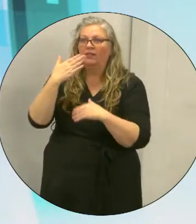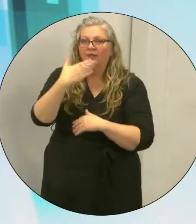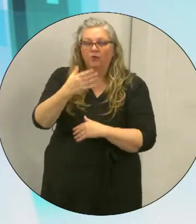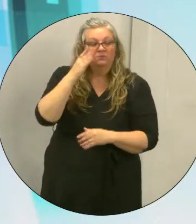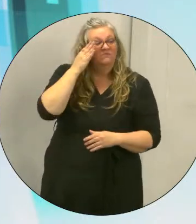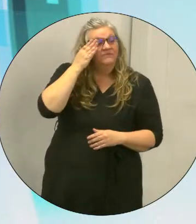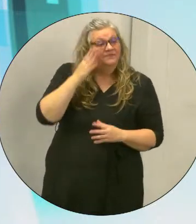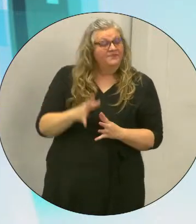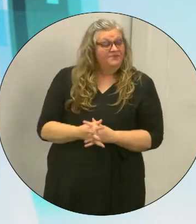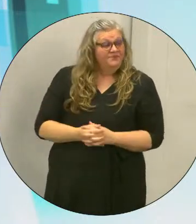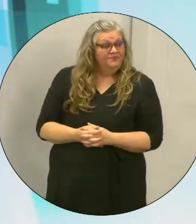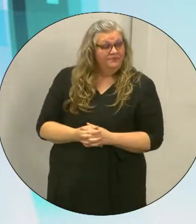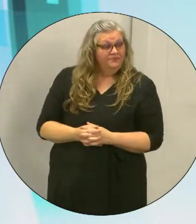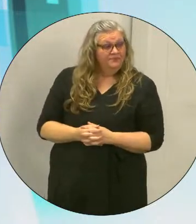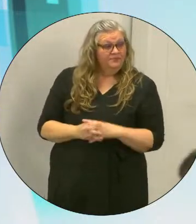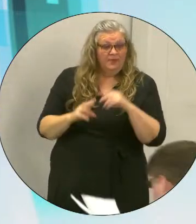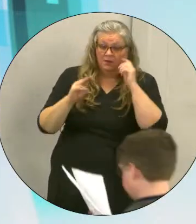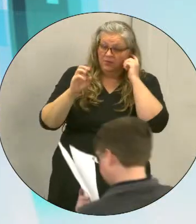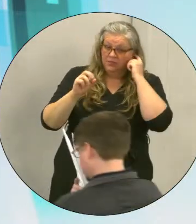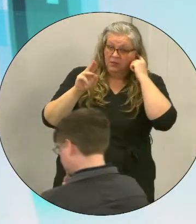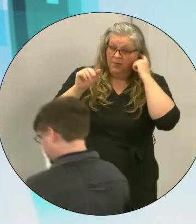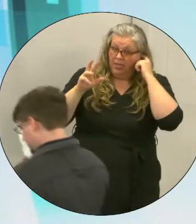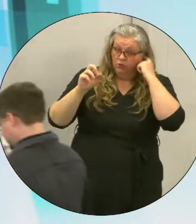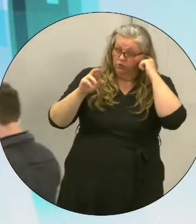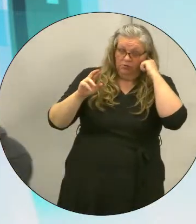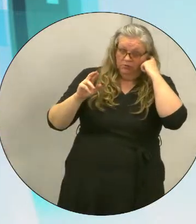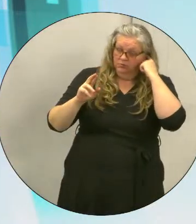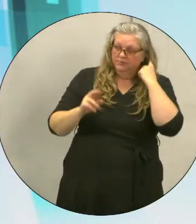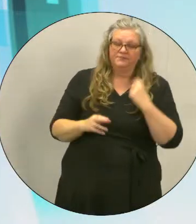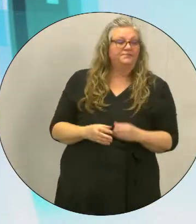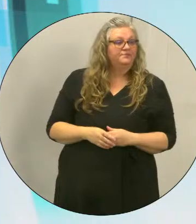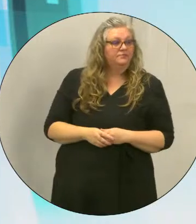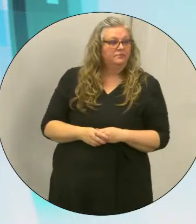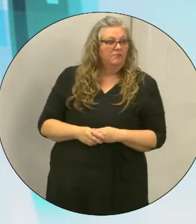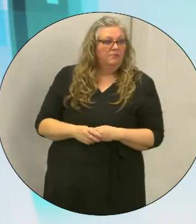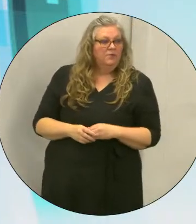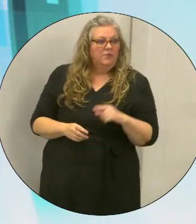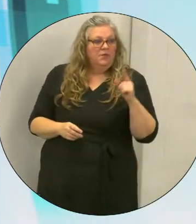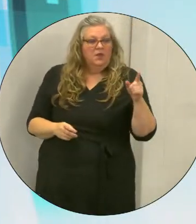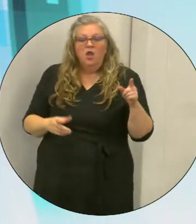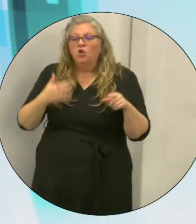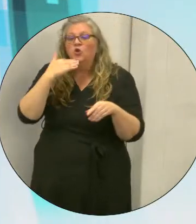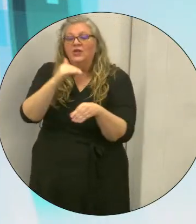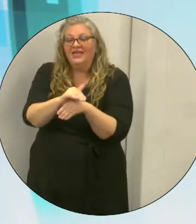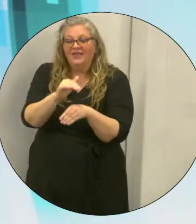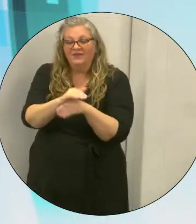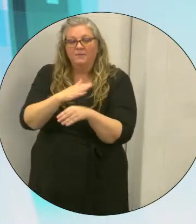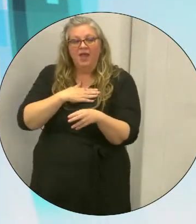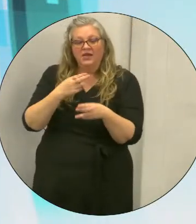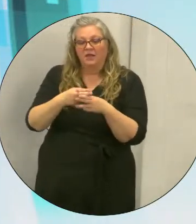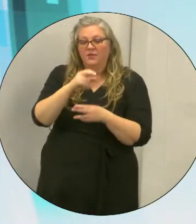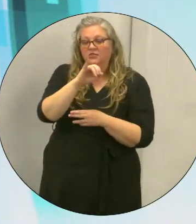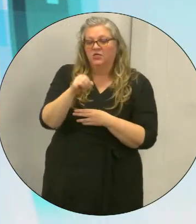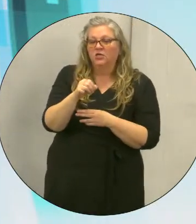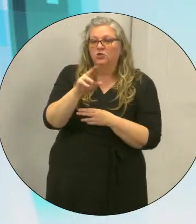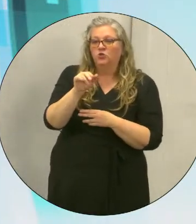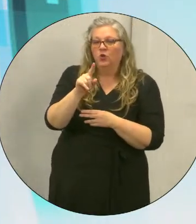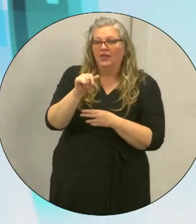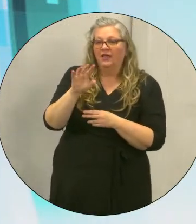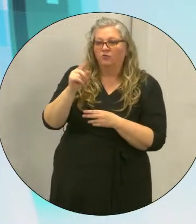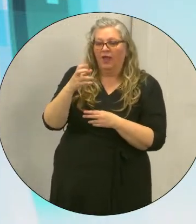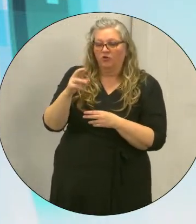Thank you. Ms. Binder, you're up next. Ms. Thrasher, please begin. Yes, ma'am. Good evening. My name is Julie Thrasher. I'm